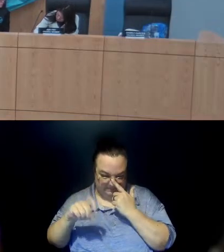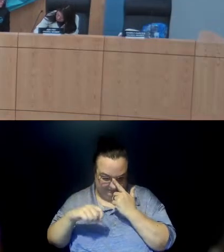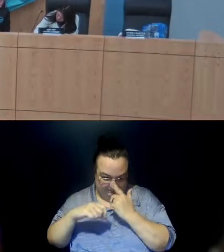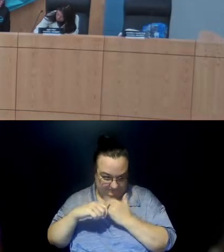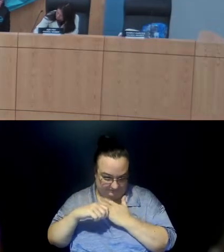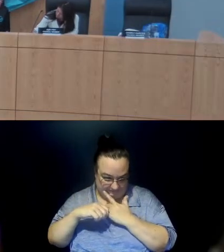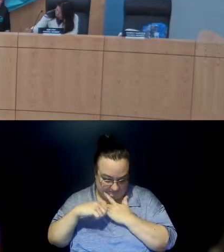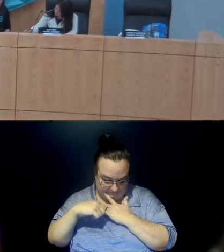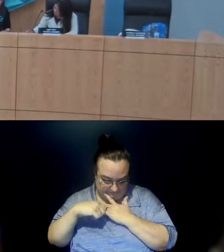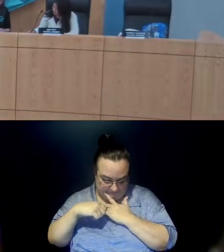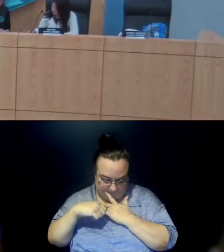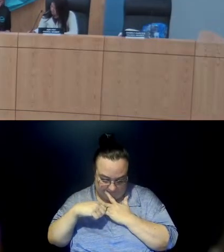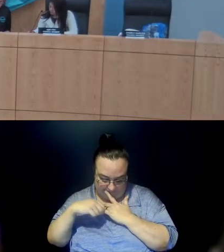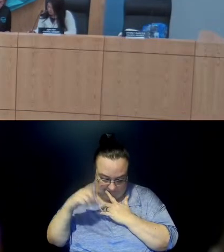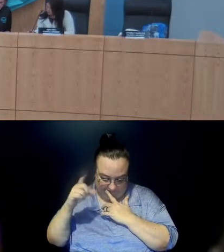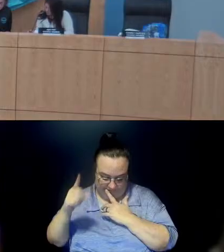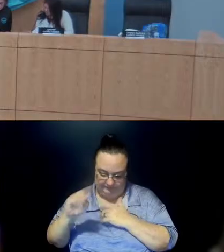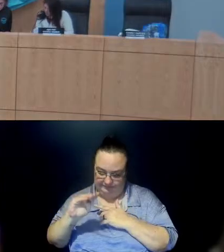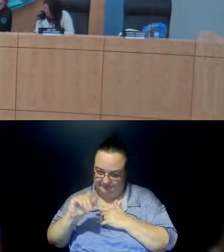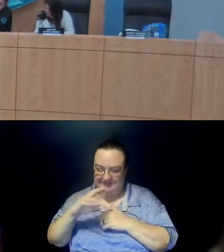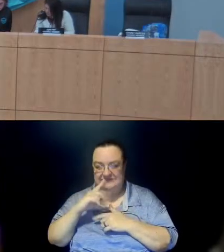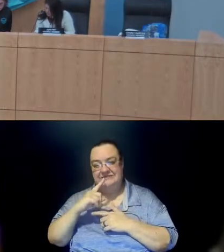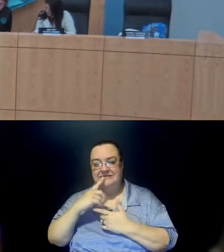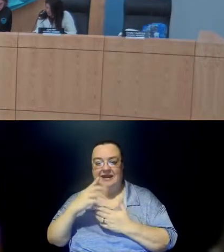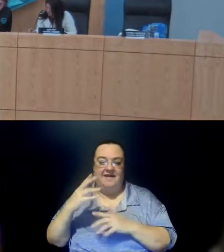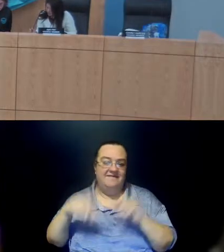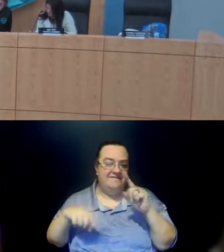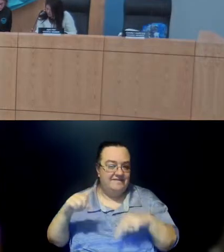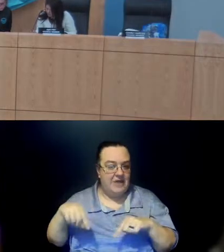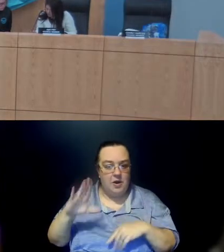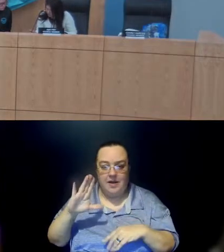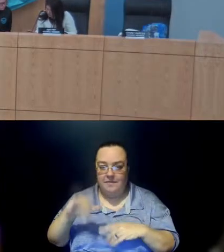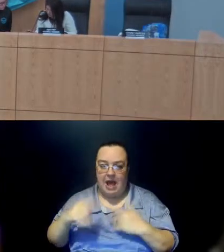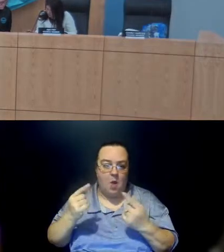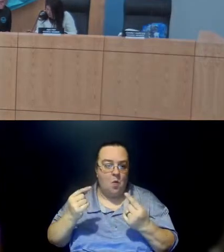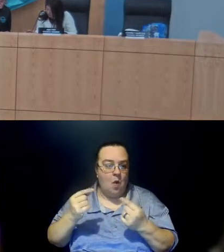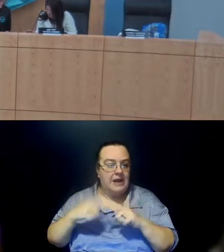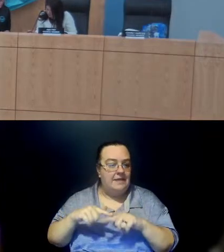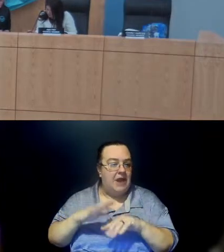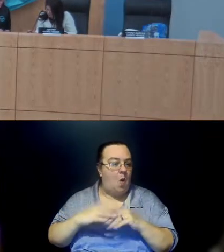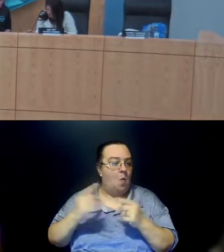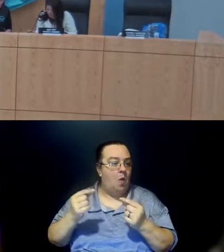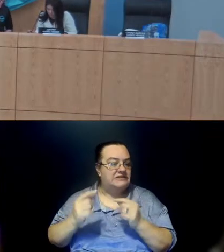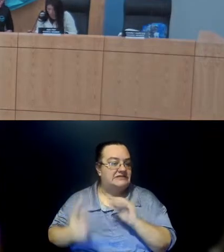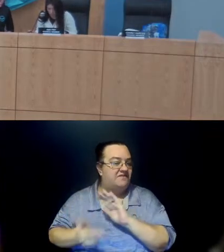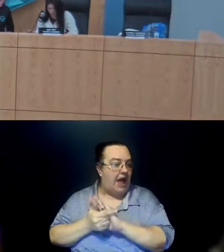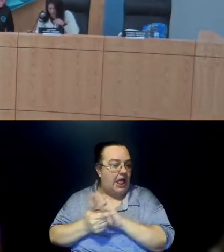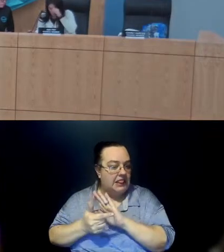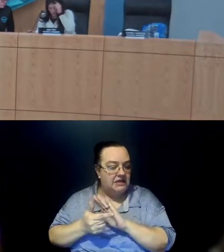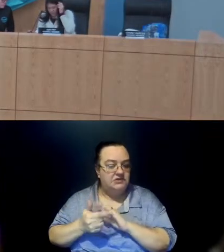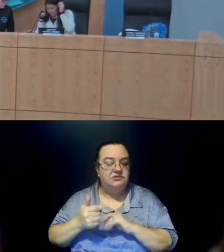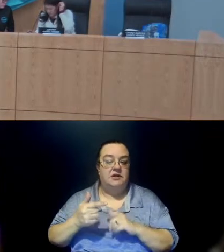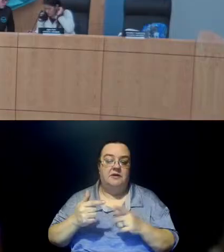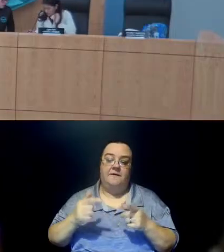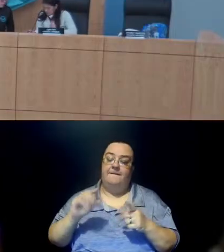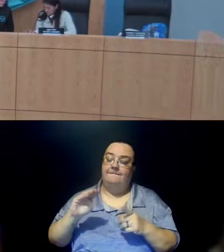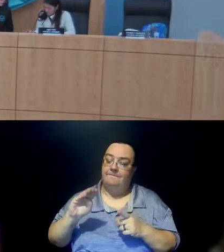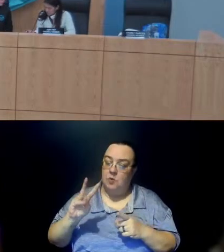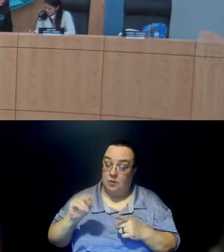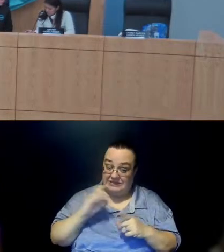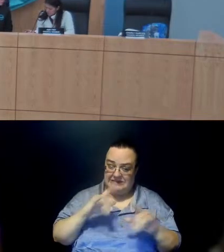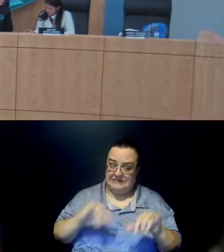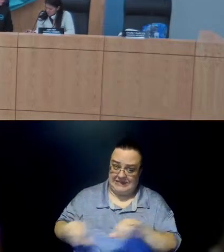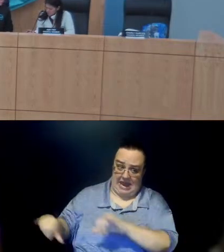Yeah, it varies by violation. But on average, is it standard across the board with other municipalities?